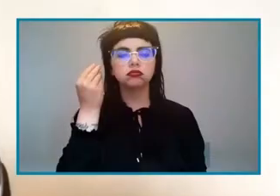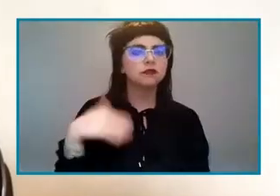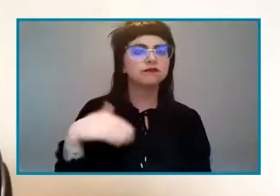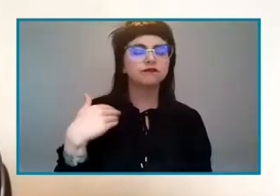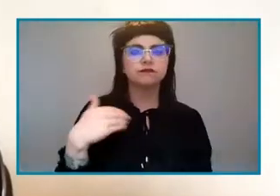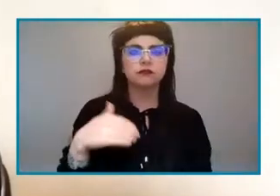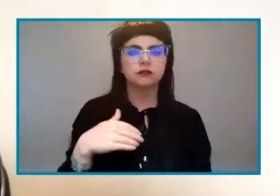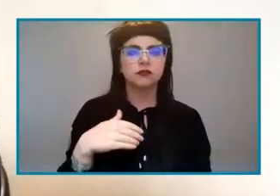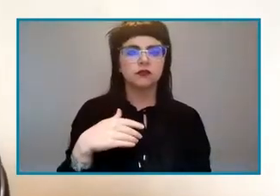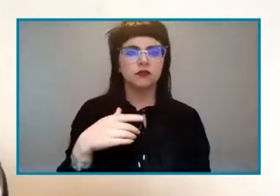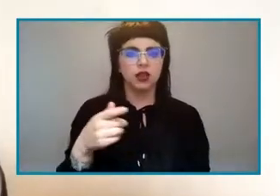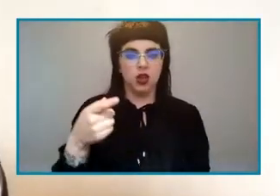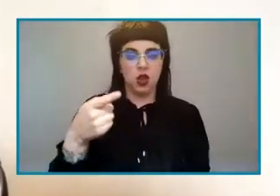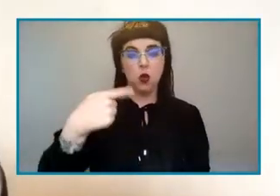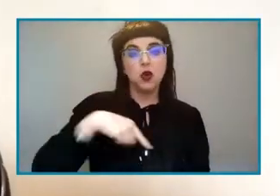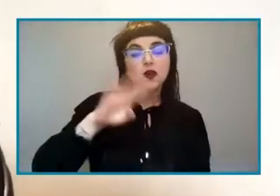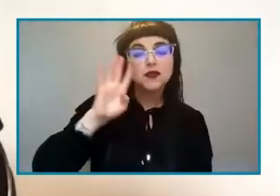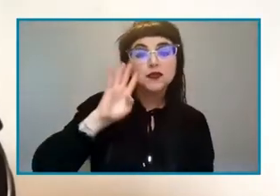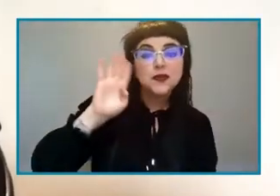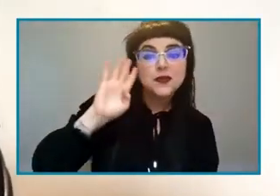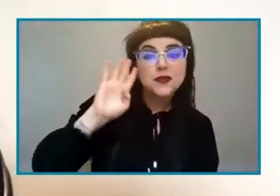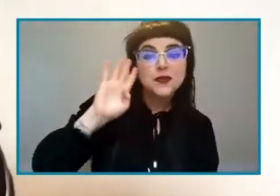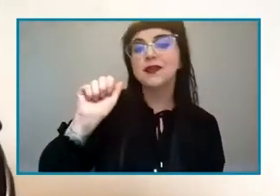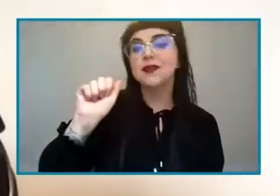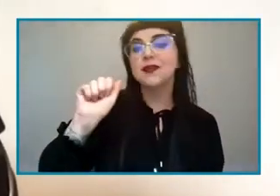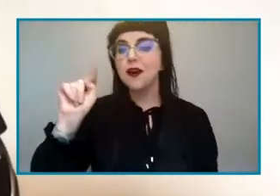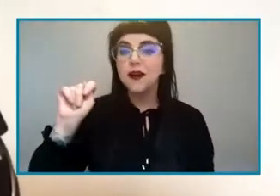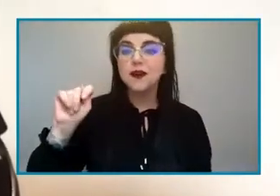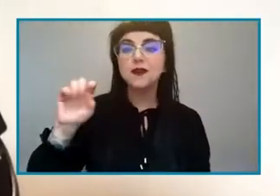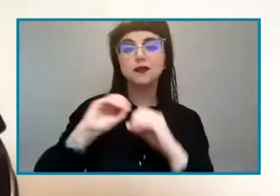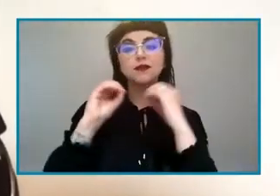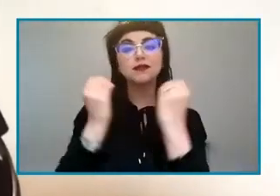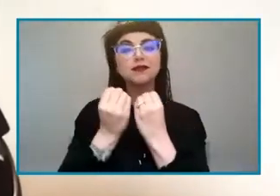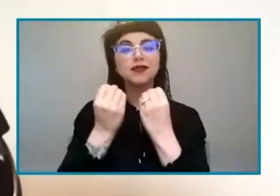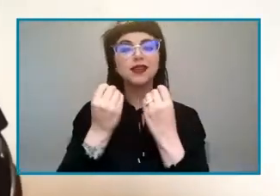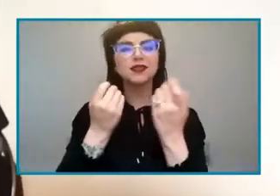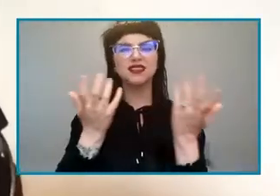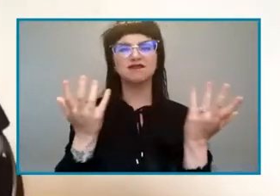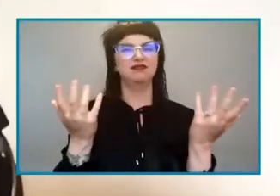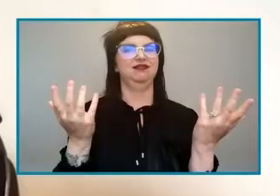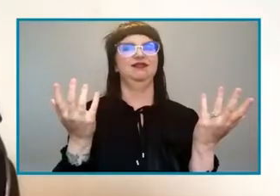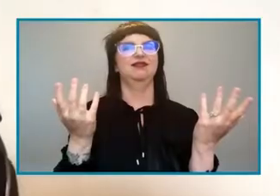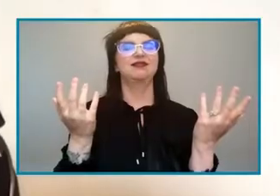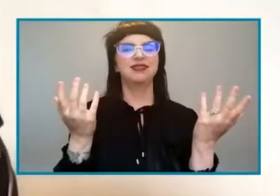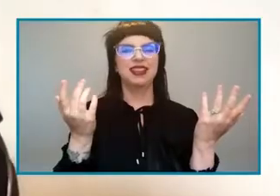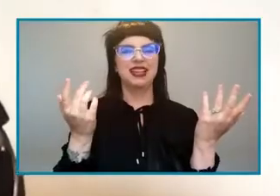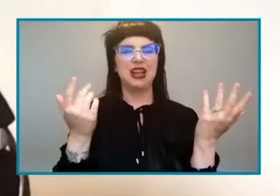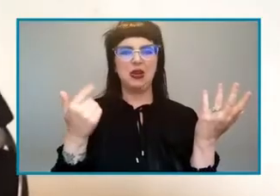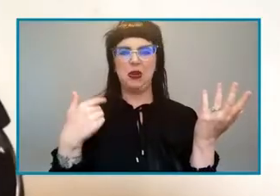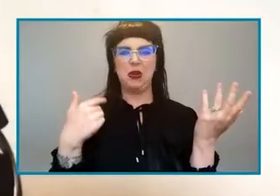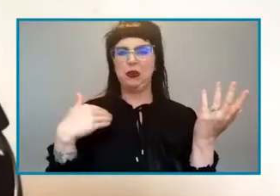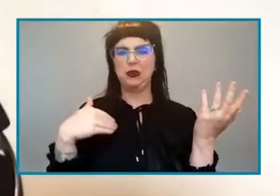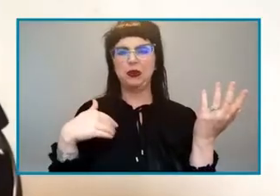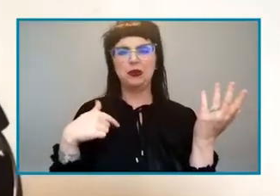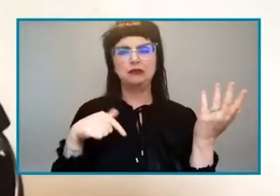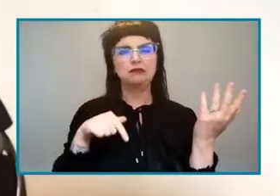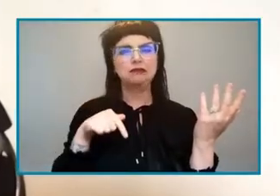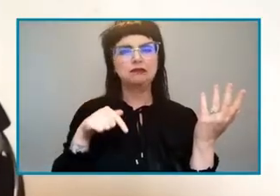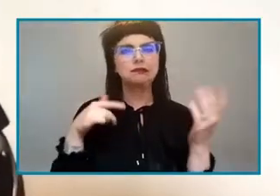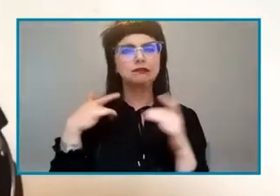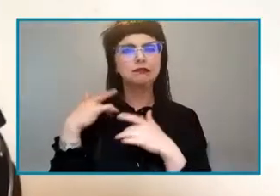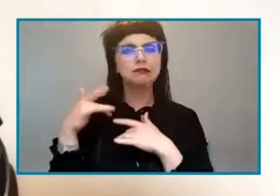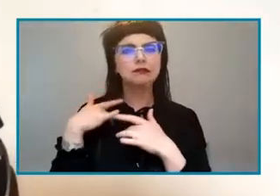being a creative arts organization, it was just kind of a worry or a fear